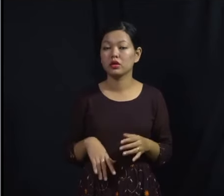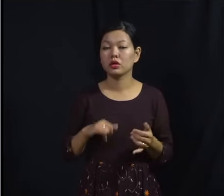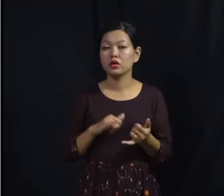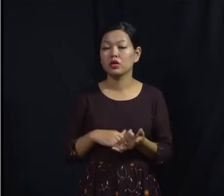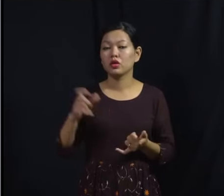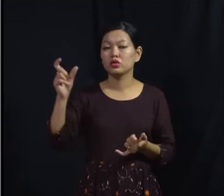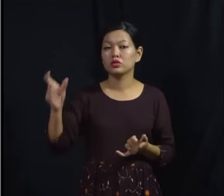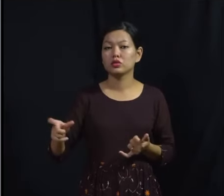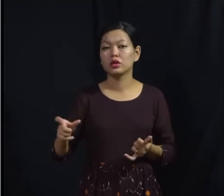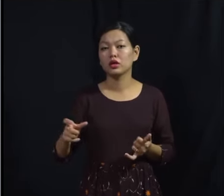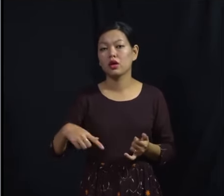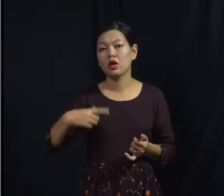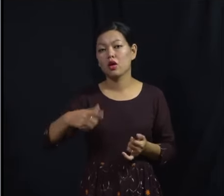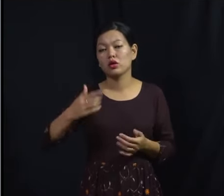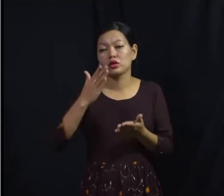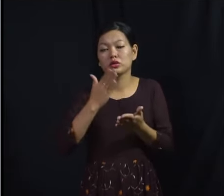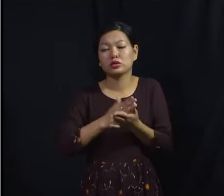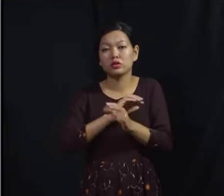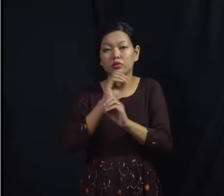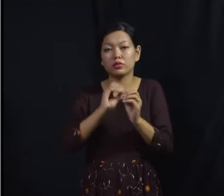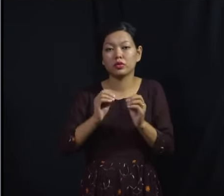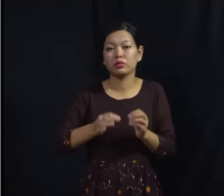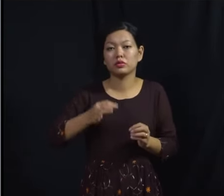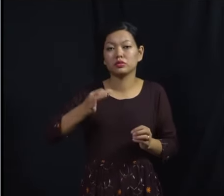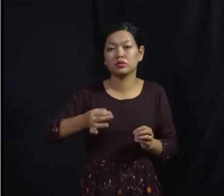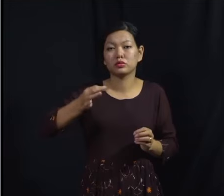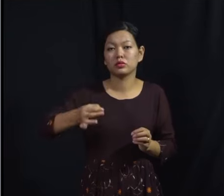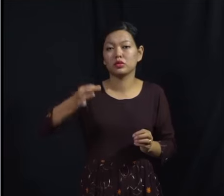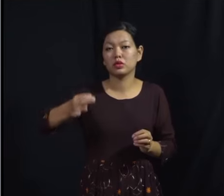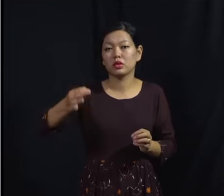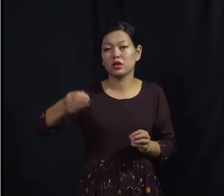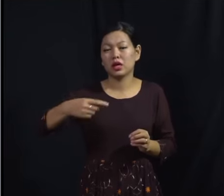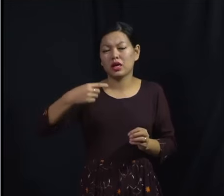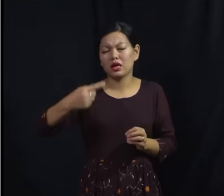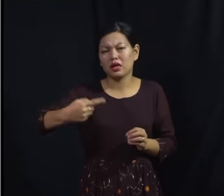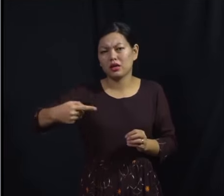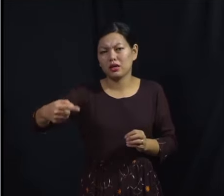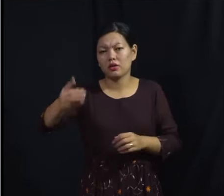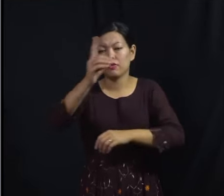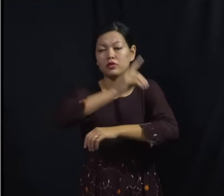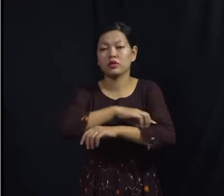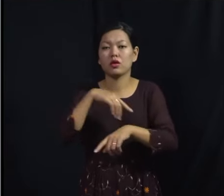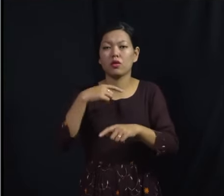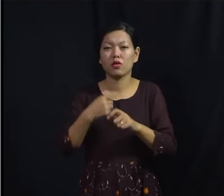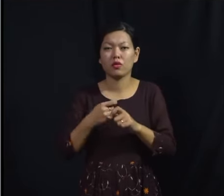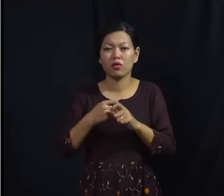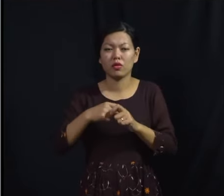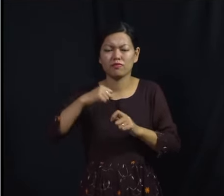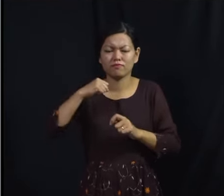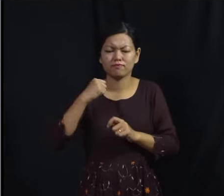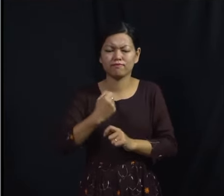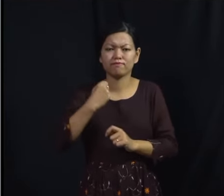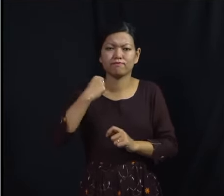the father's advices, and the same thing goes that with her hard work, willing to work